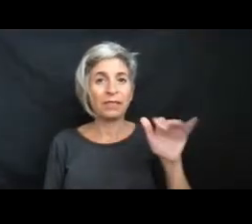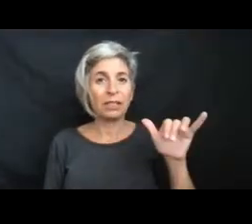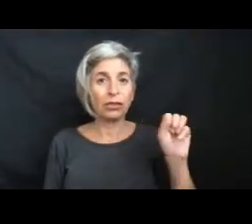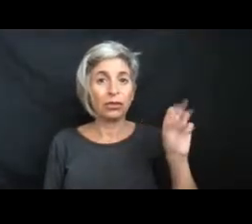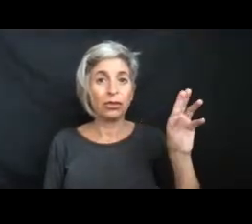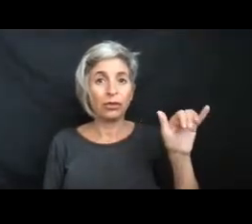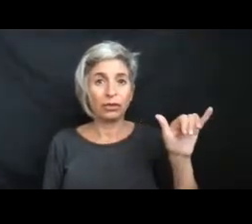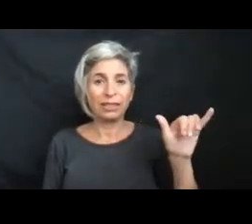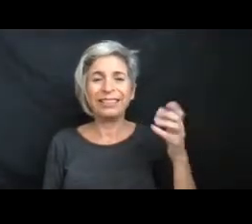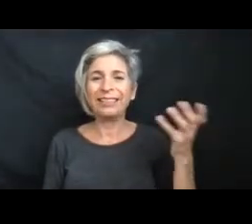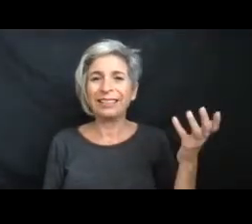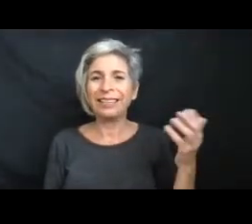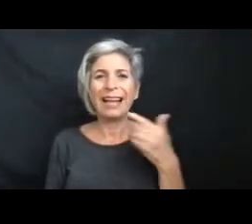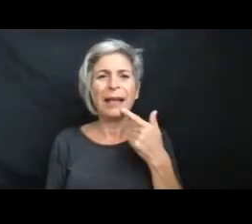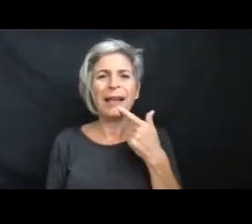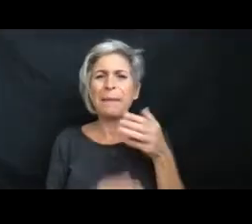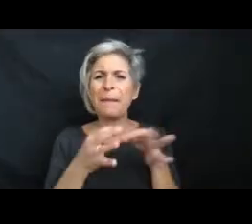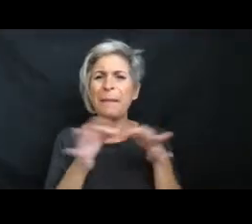I mentioned previously,